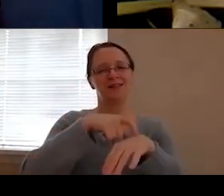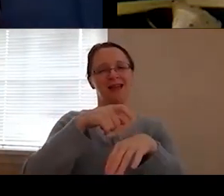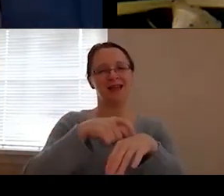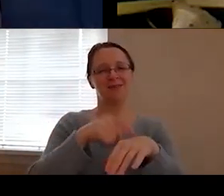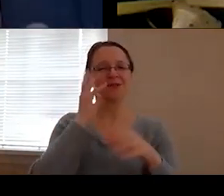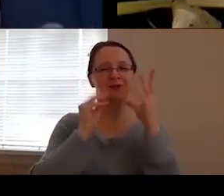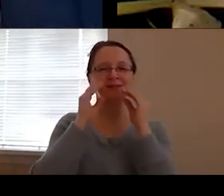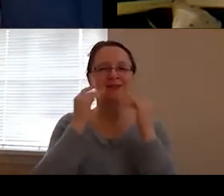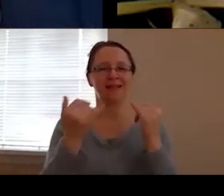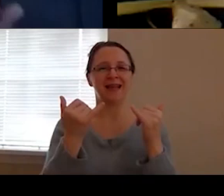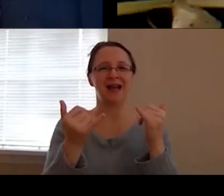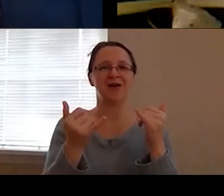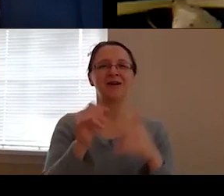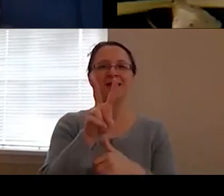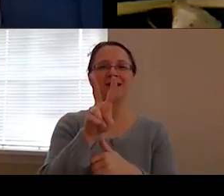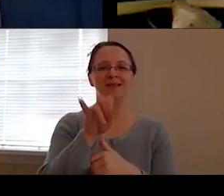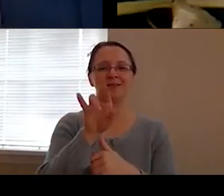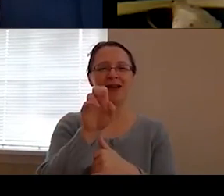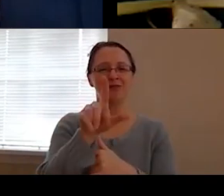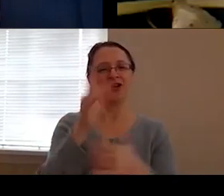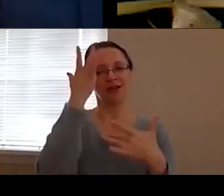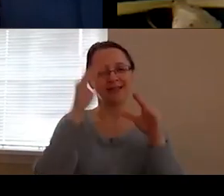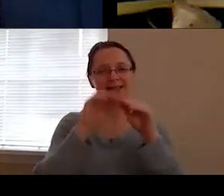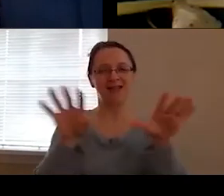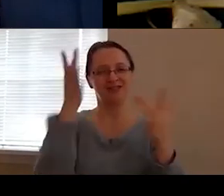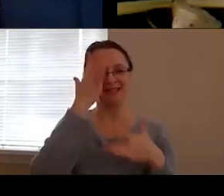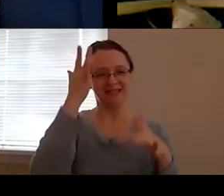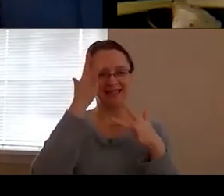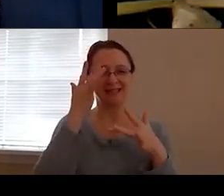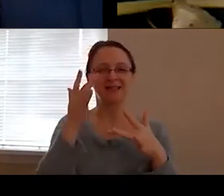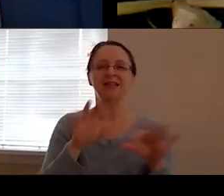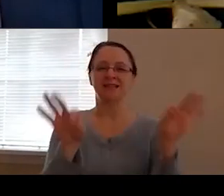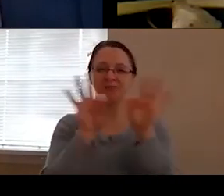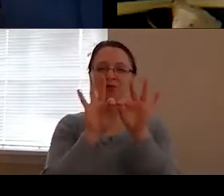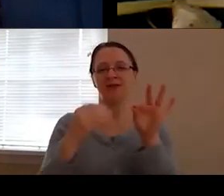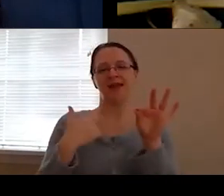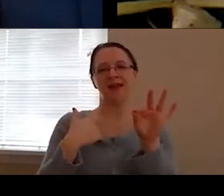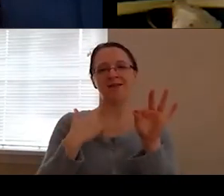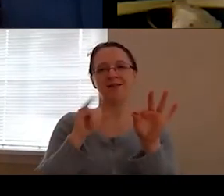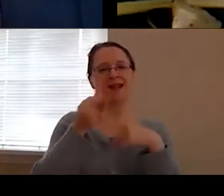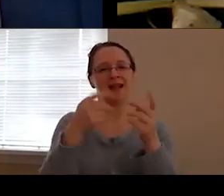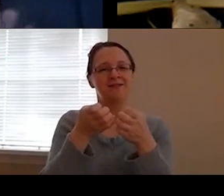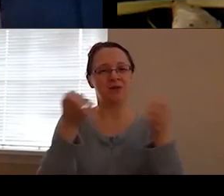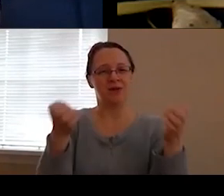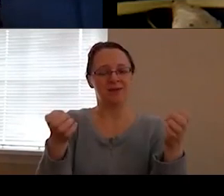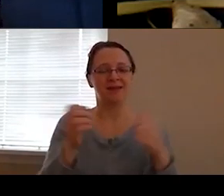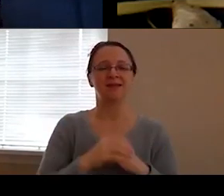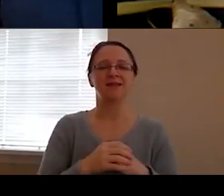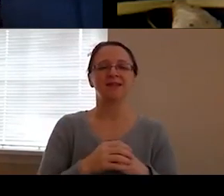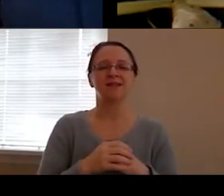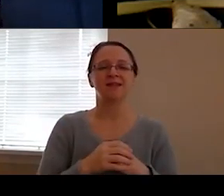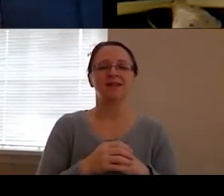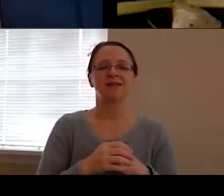a viral contagious disease, you can see the importance of doing something like this. Basically, on